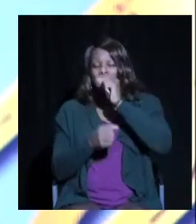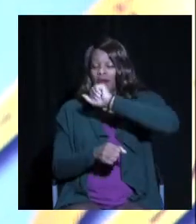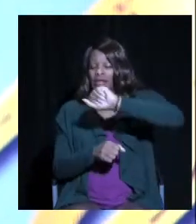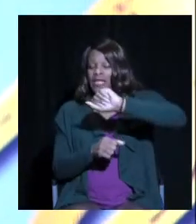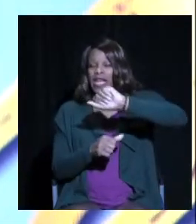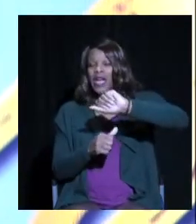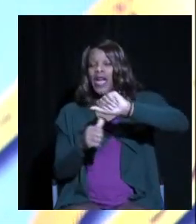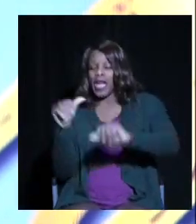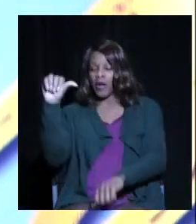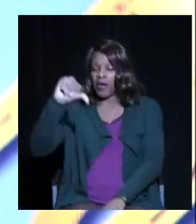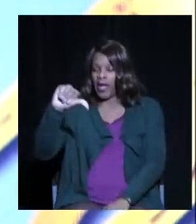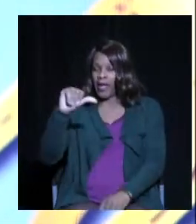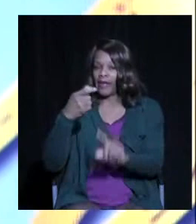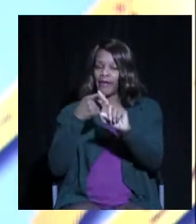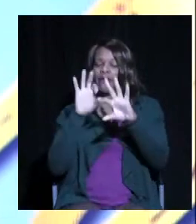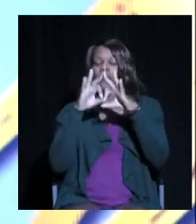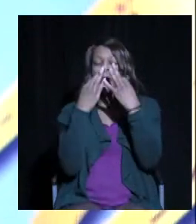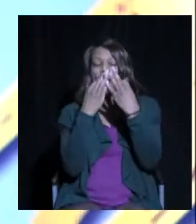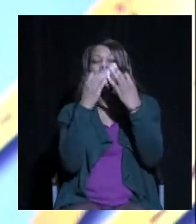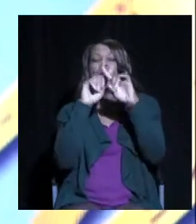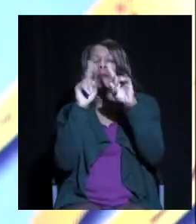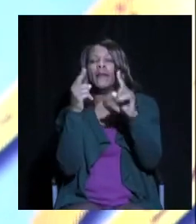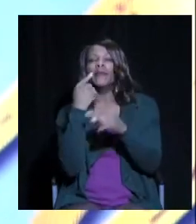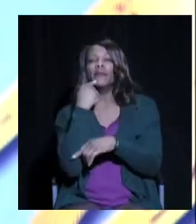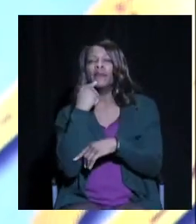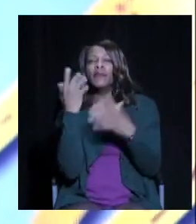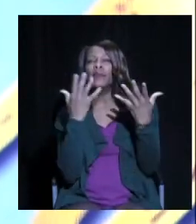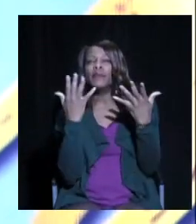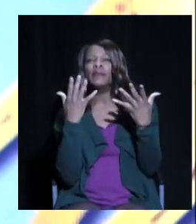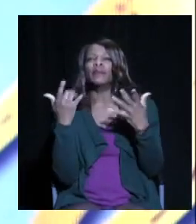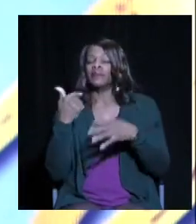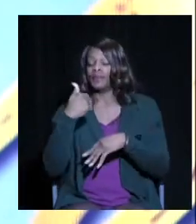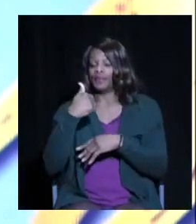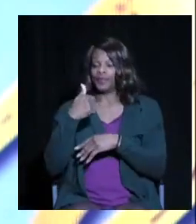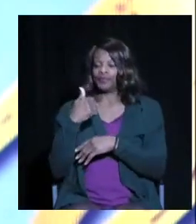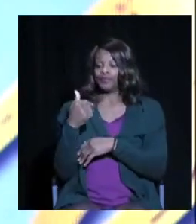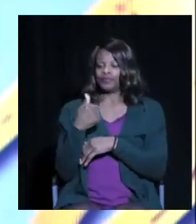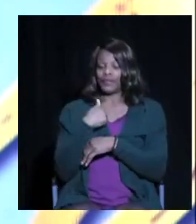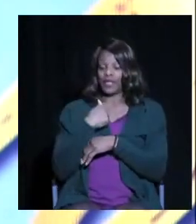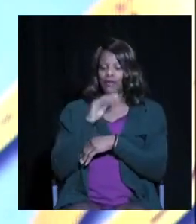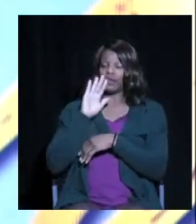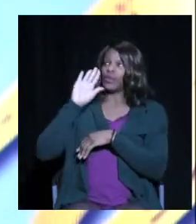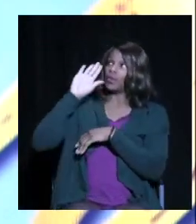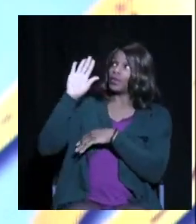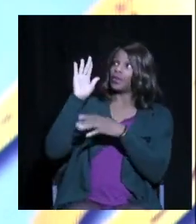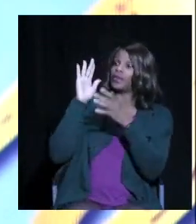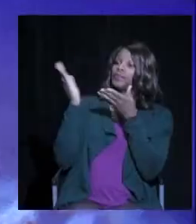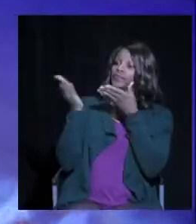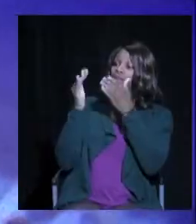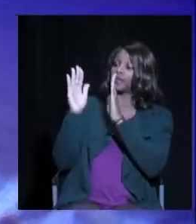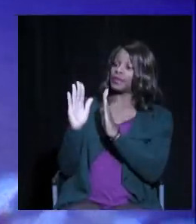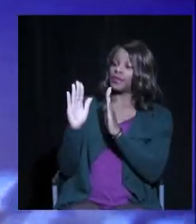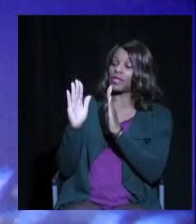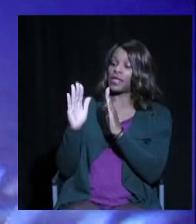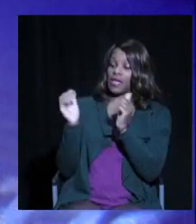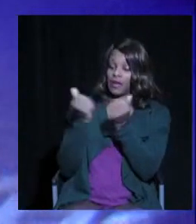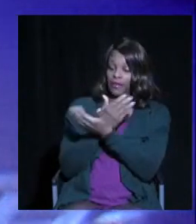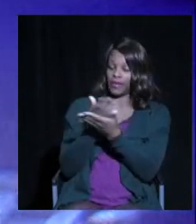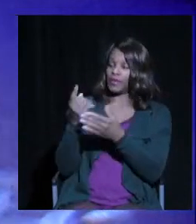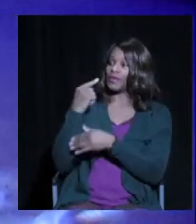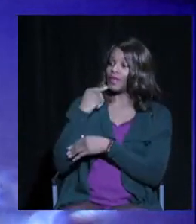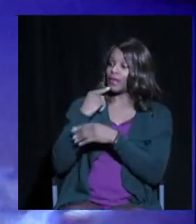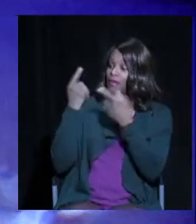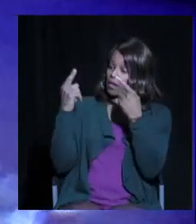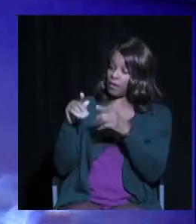all alone. And yet the only thing that she says is, I'm your servant. May your word to me be fulfilled.